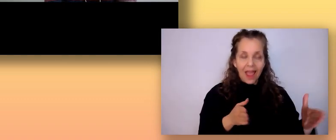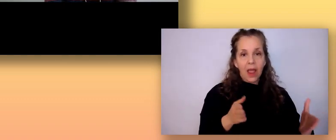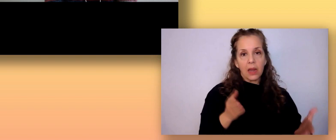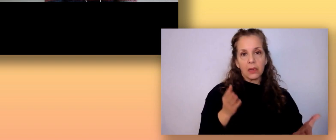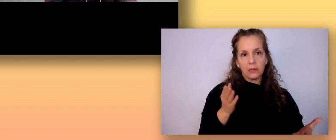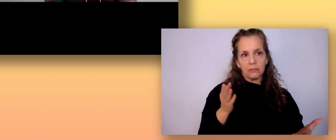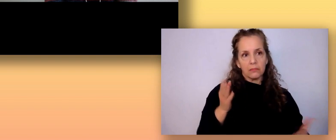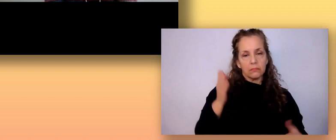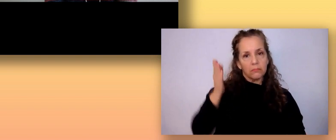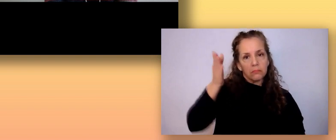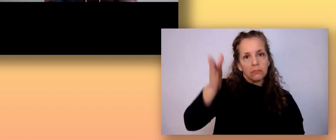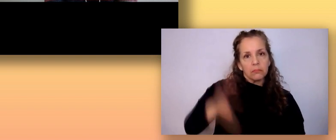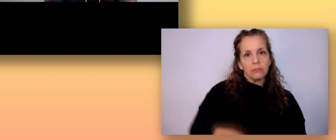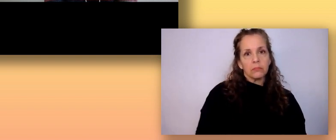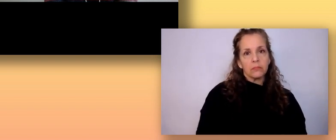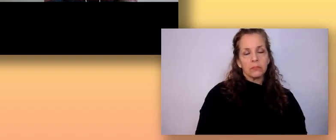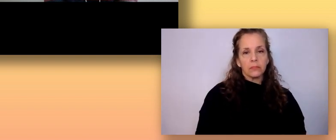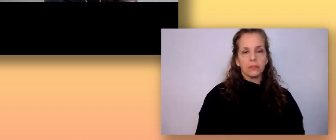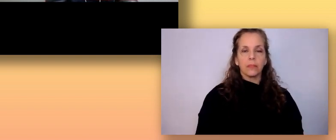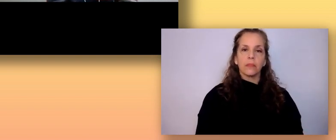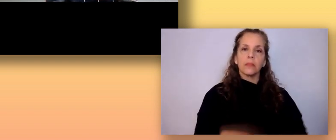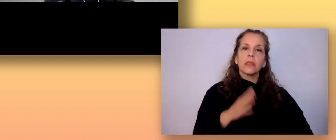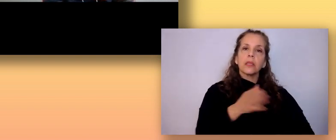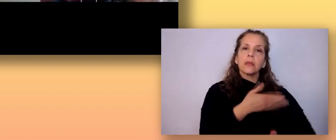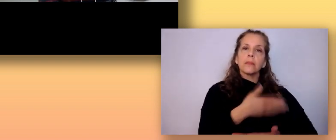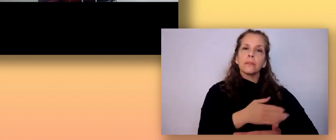for another time.